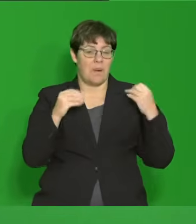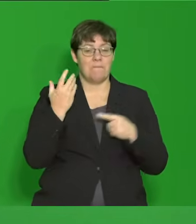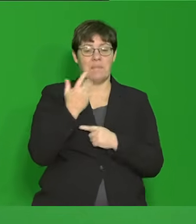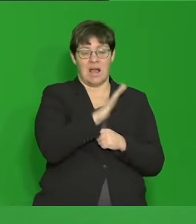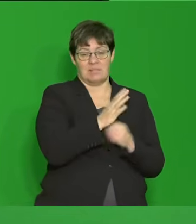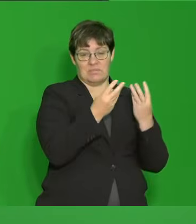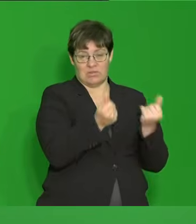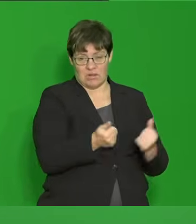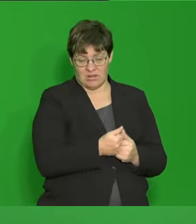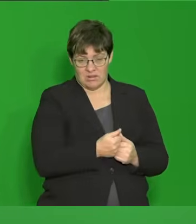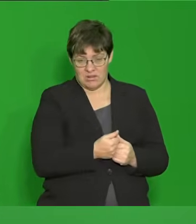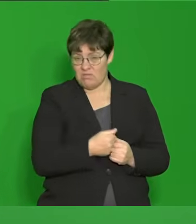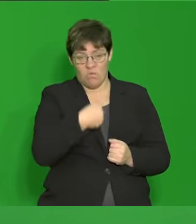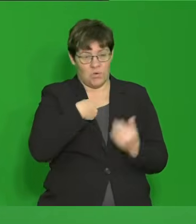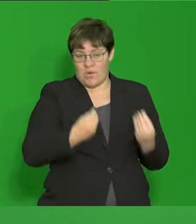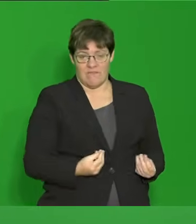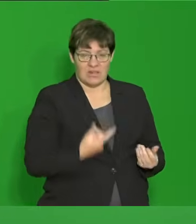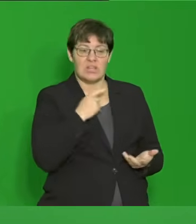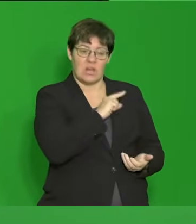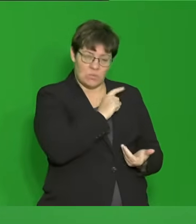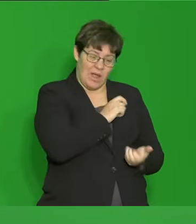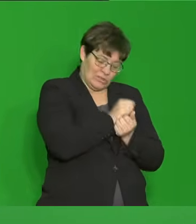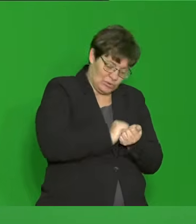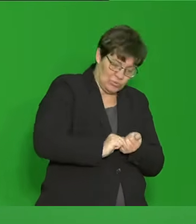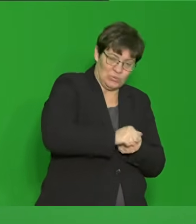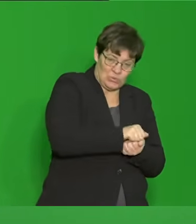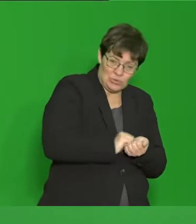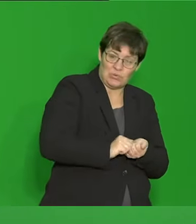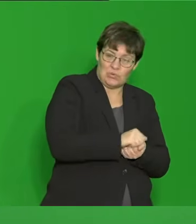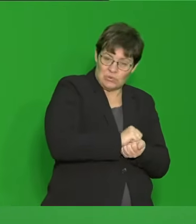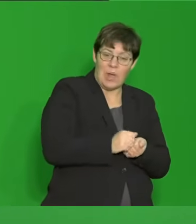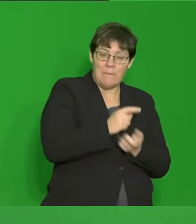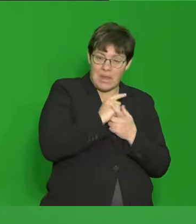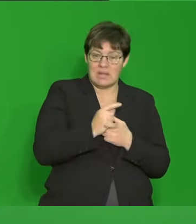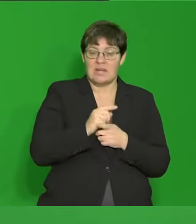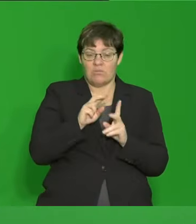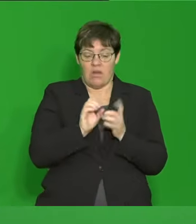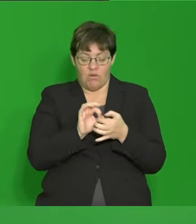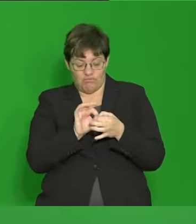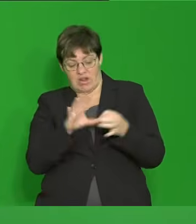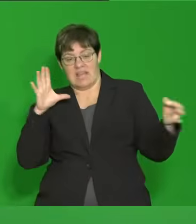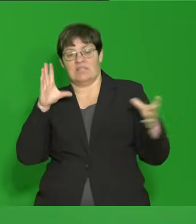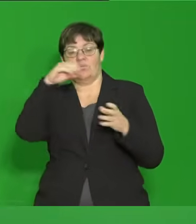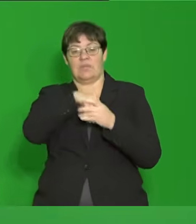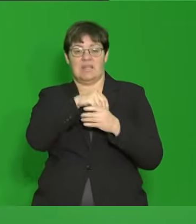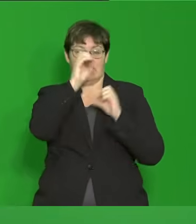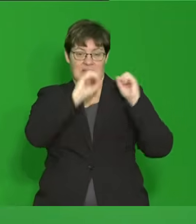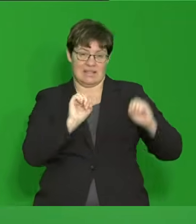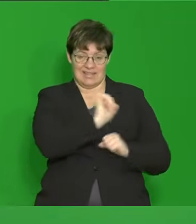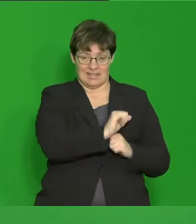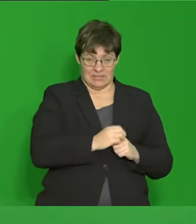plant material, and hence chewing the food allows for the nutrients to be physically released from within the